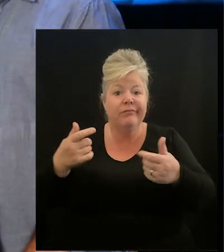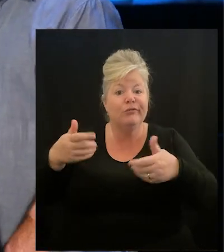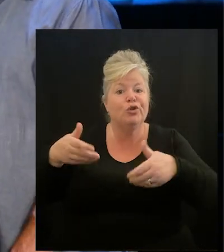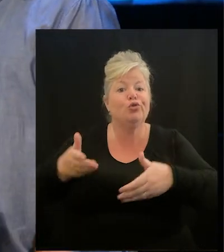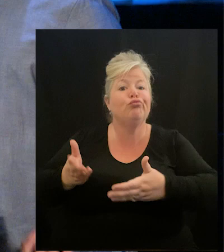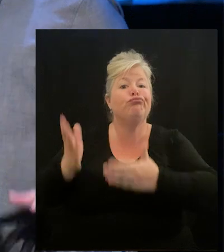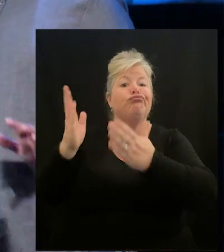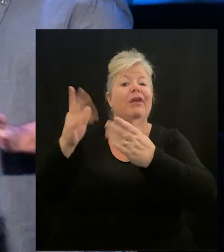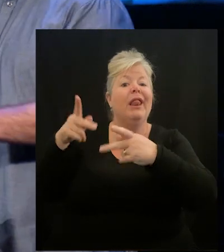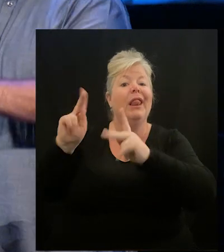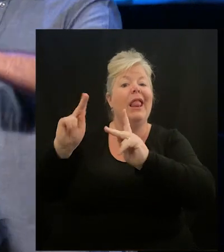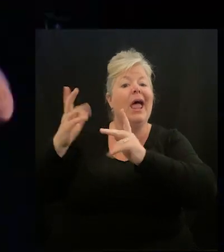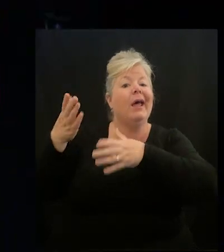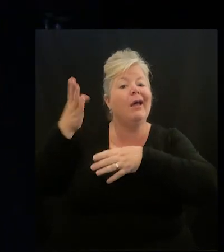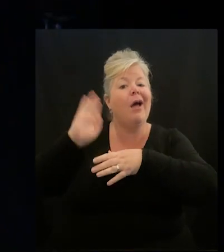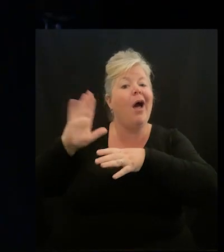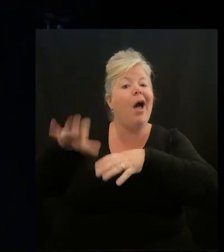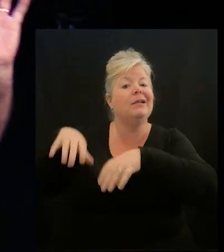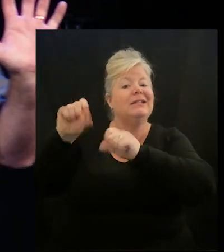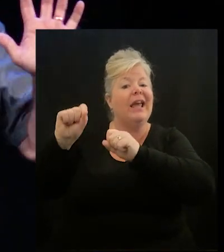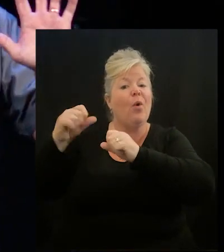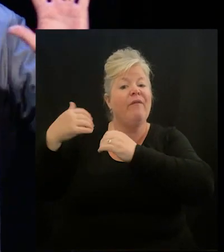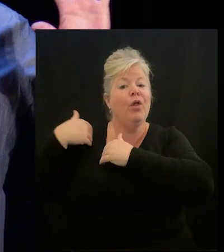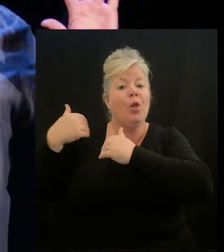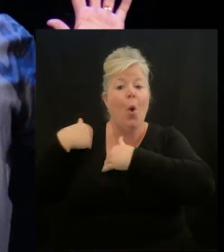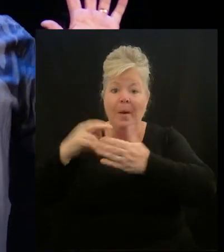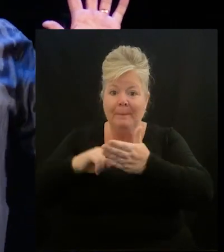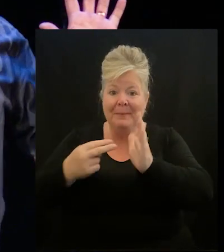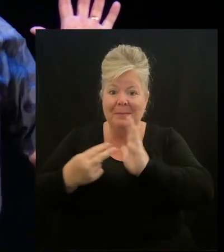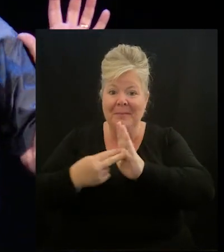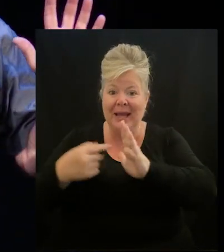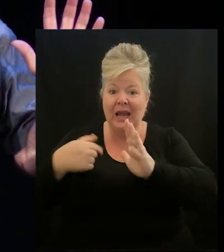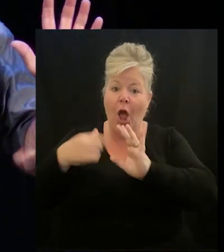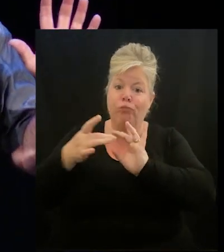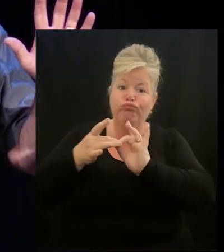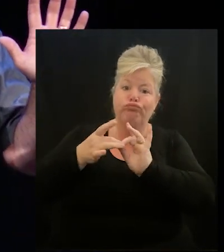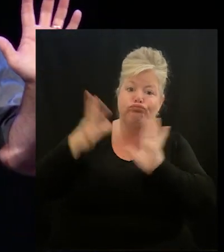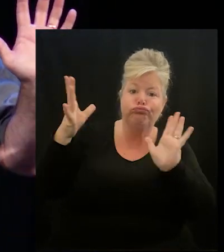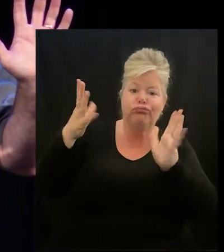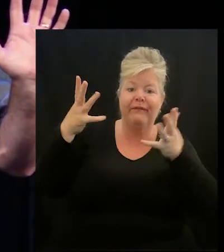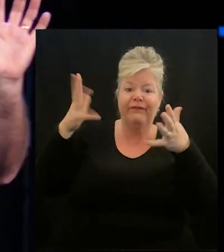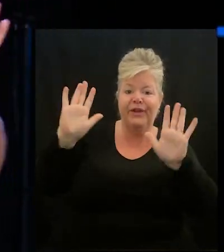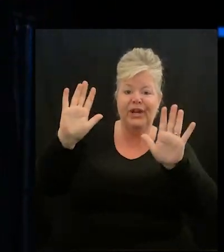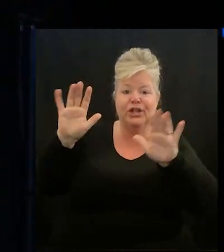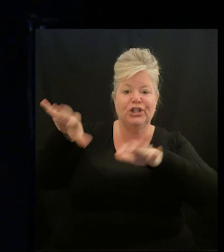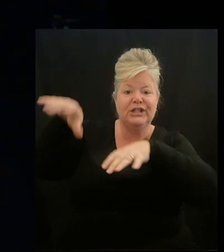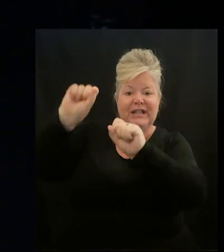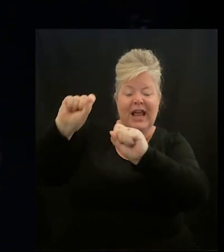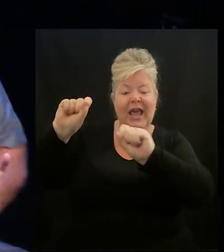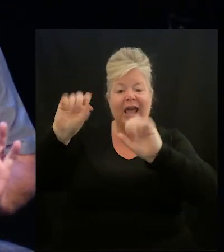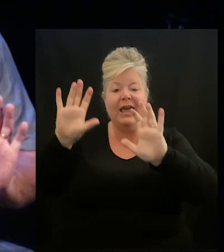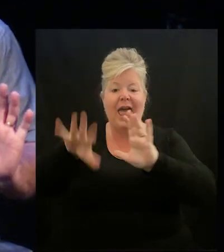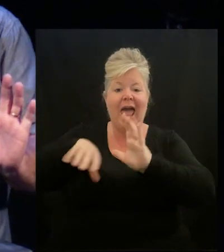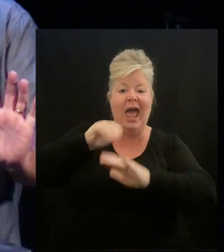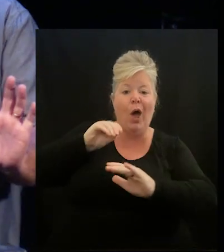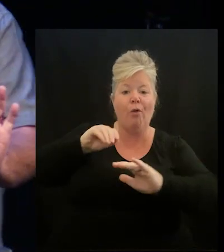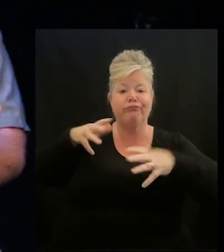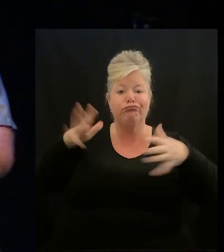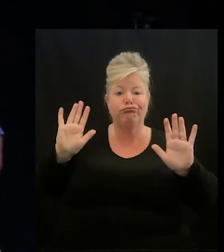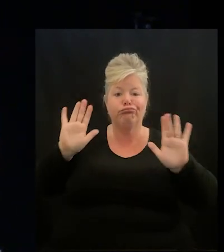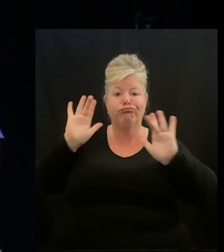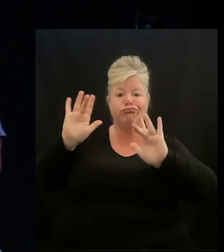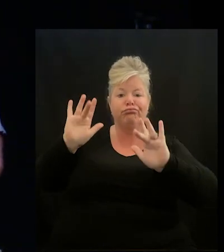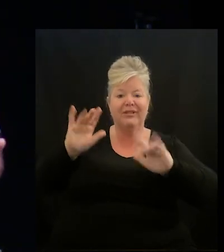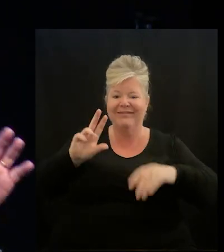passive. It's not a situation where you completely remove yourself. There's things that we can do as we lean